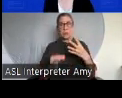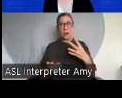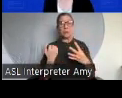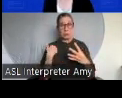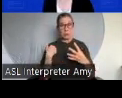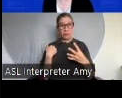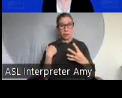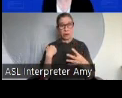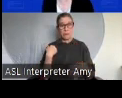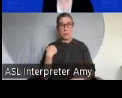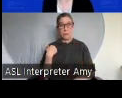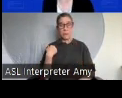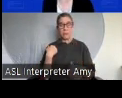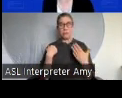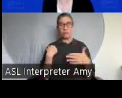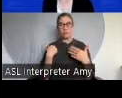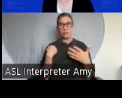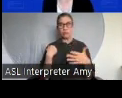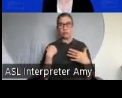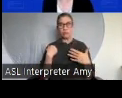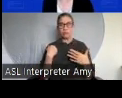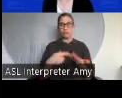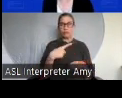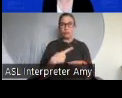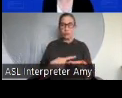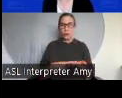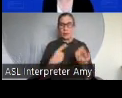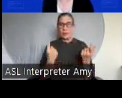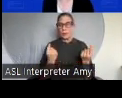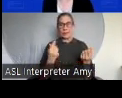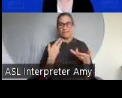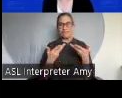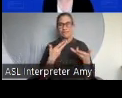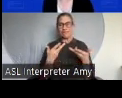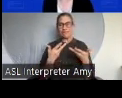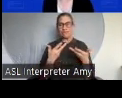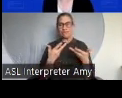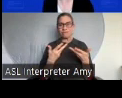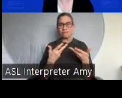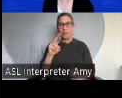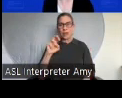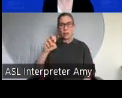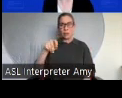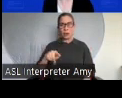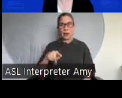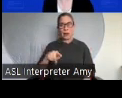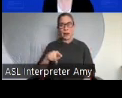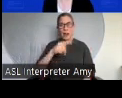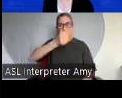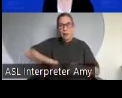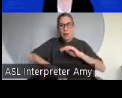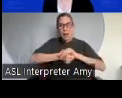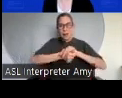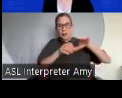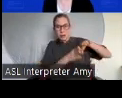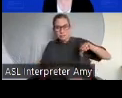of like they were talking about, I don't know, if like burying the ramps or sort of connecting underground as